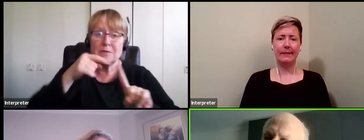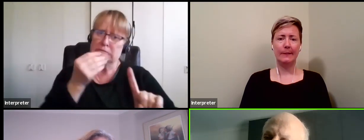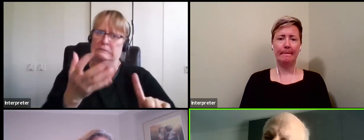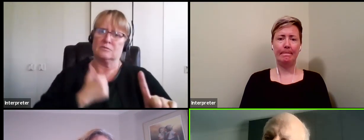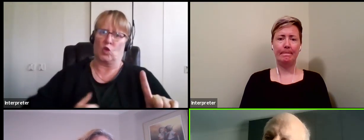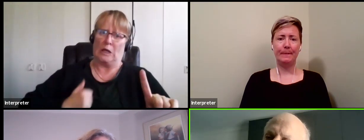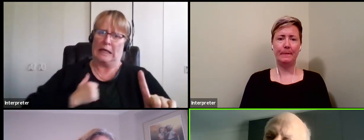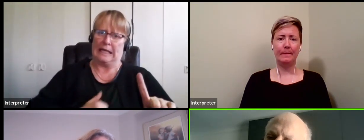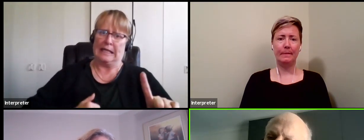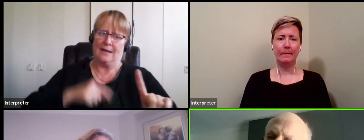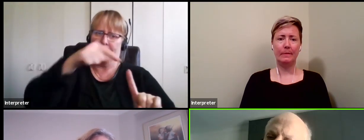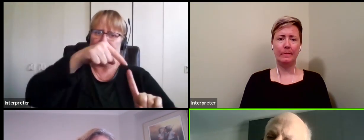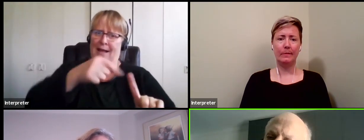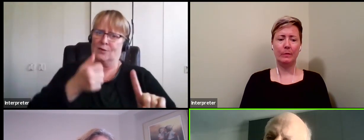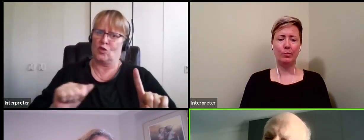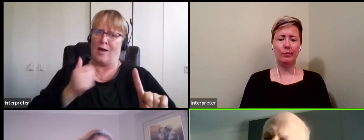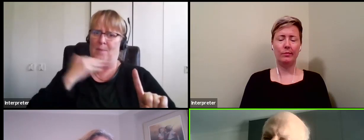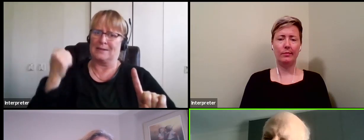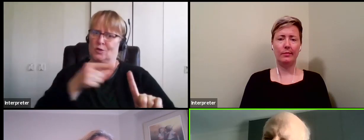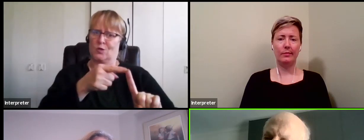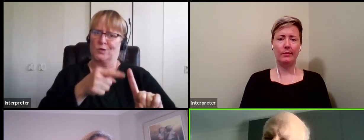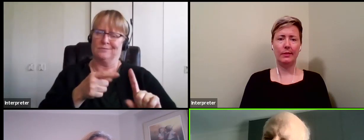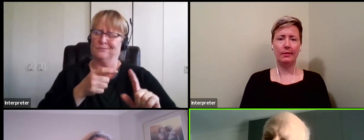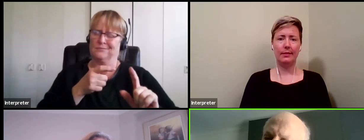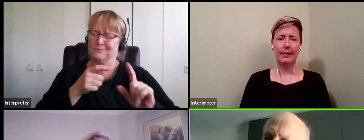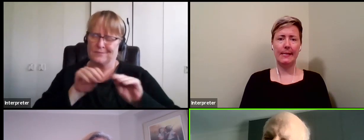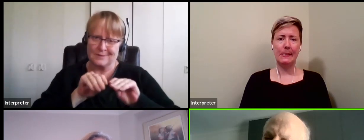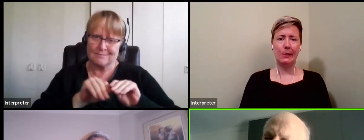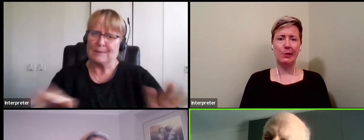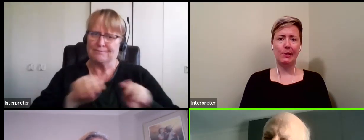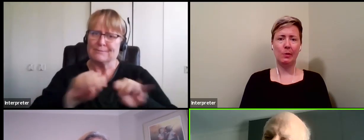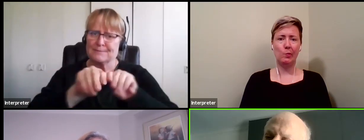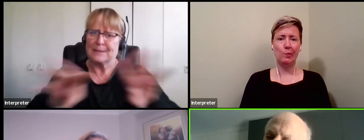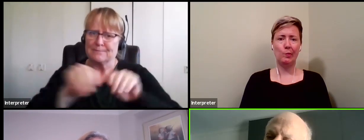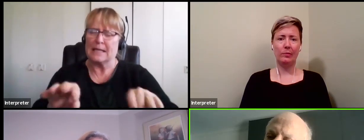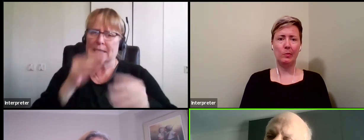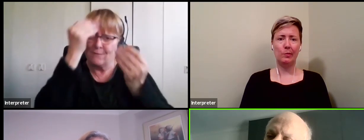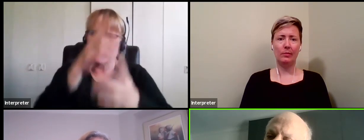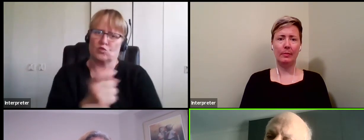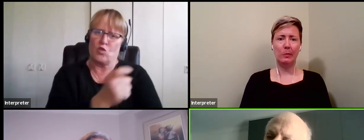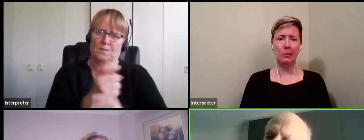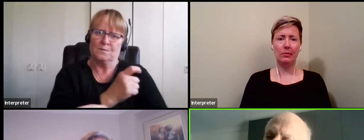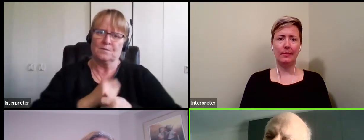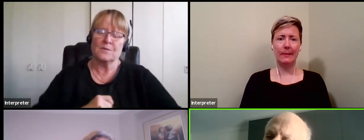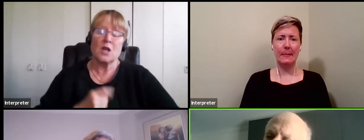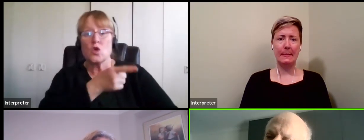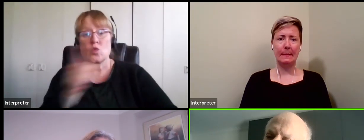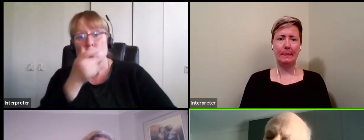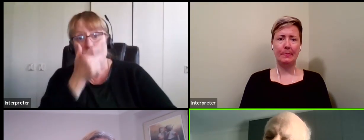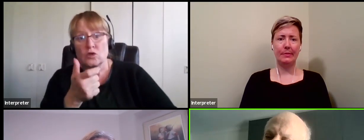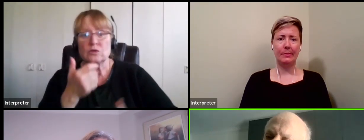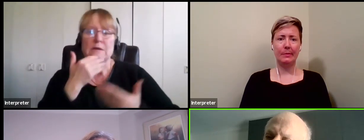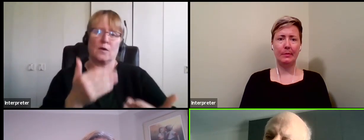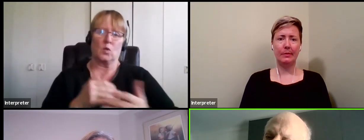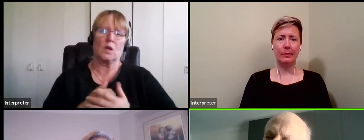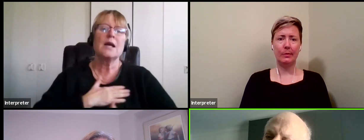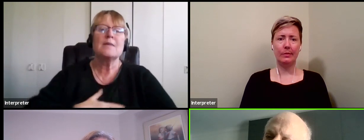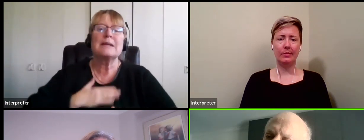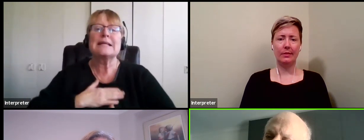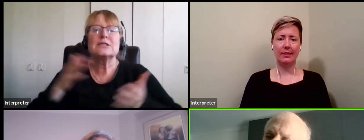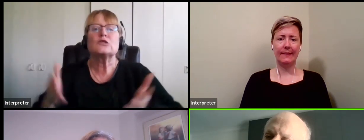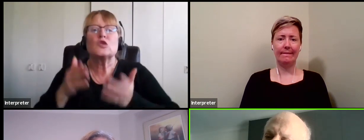do our best to keep pressing these issues forward. Thank you all for tuning in. Please encourage others to watch